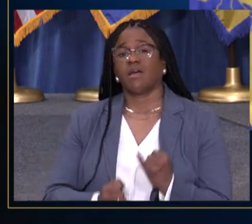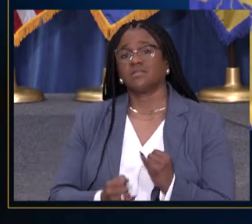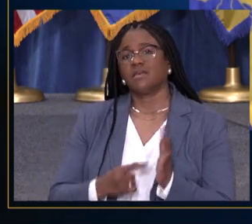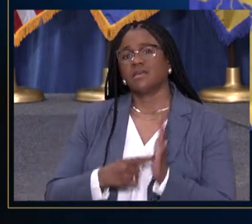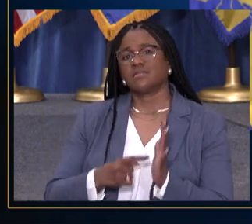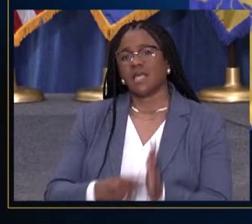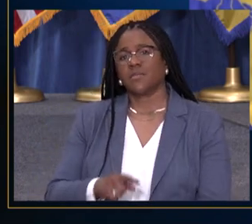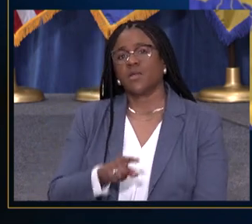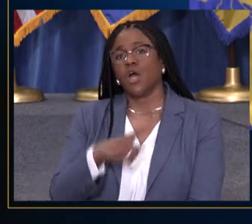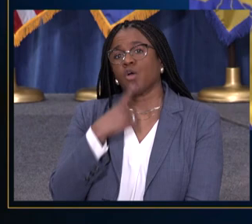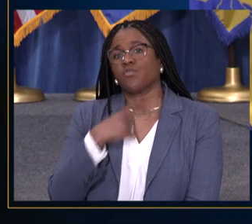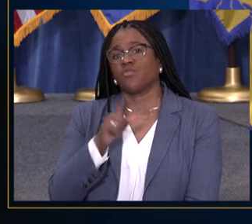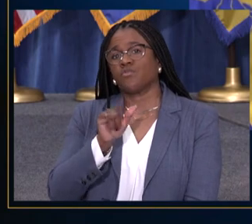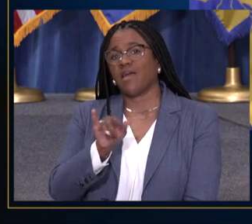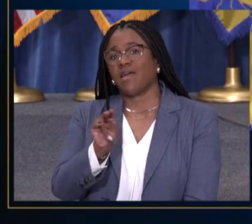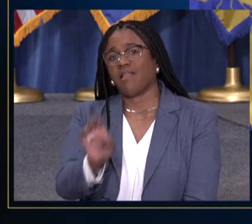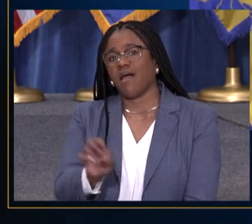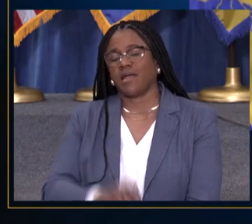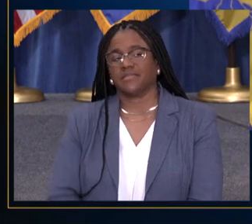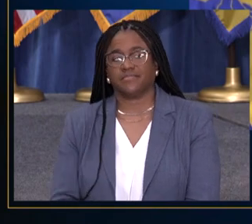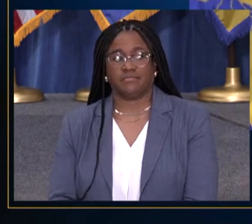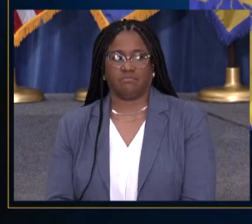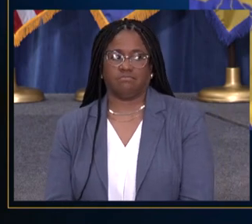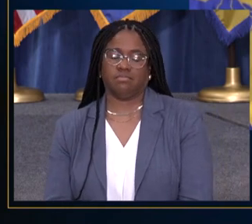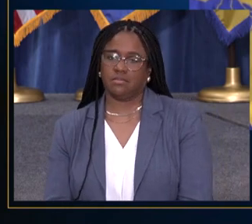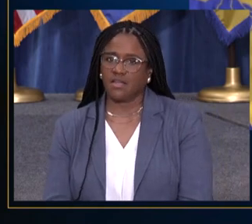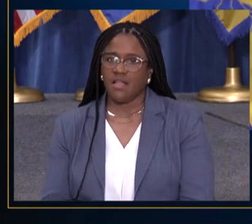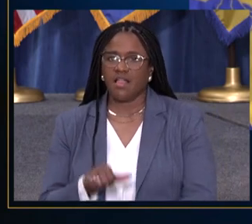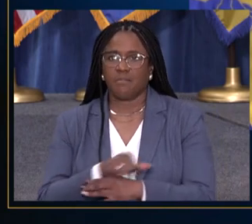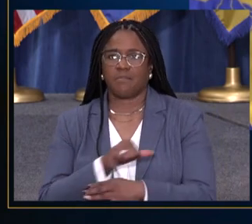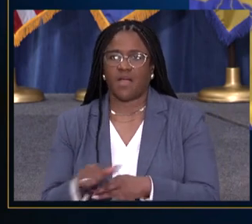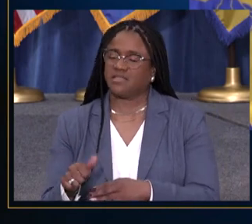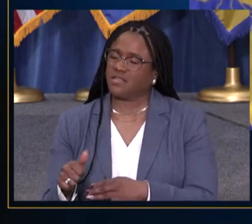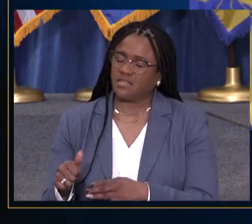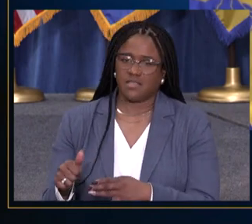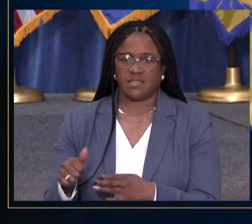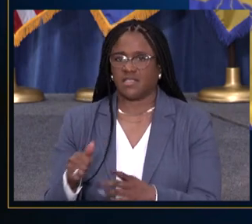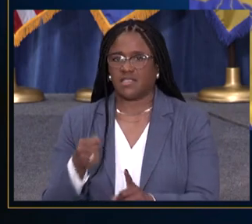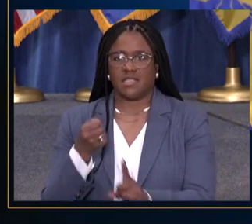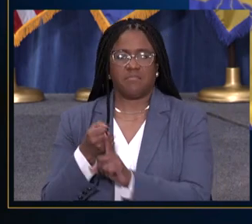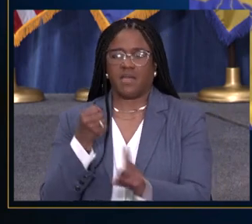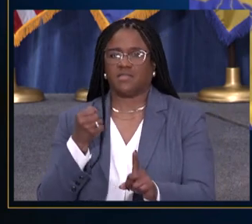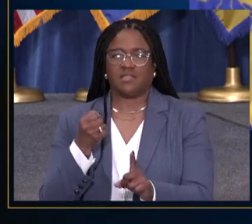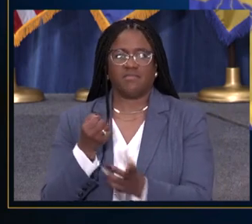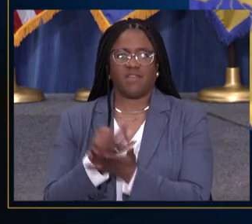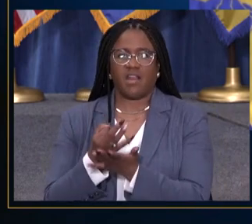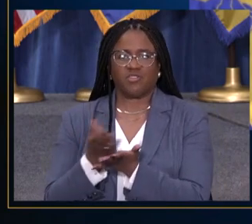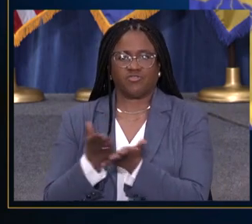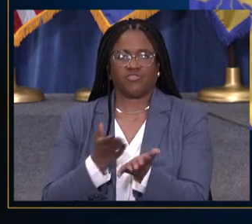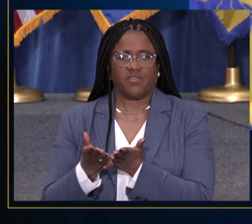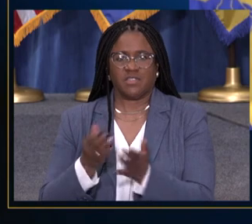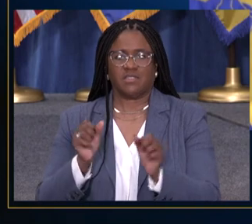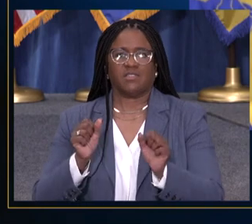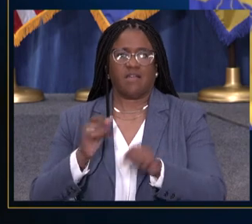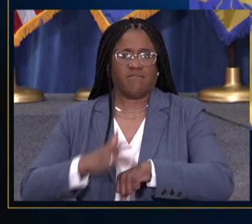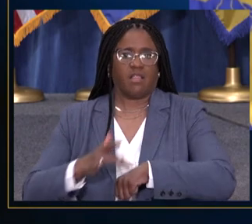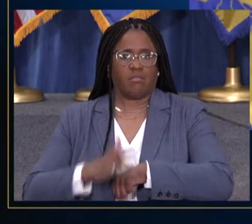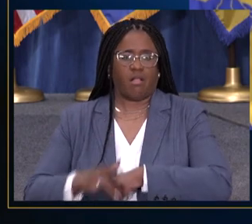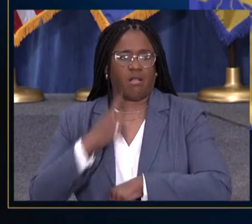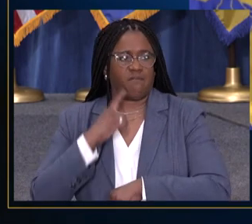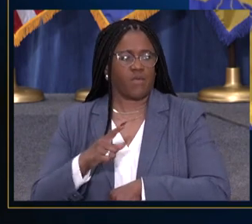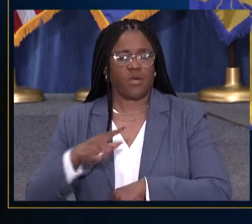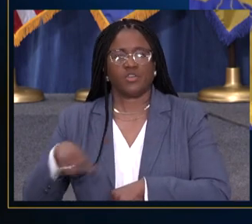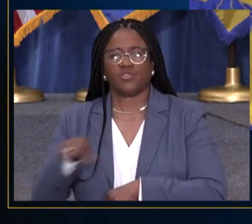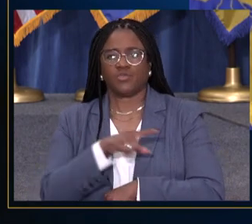of redlining, an insidious practice that affected the financial services that you could get to